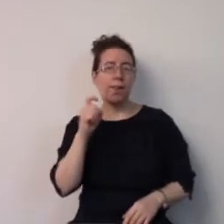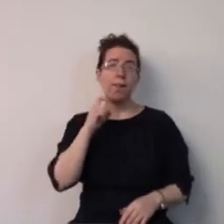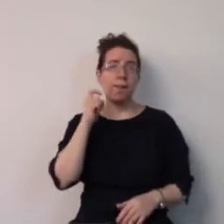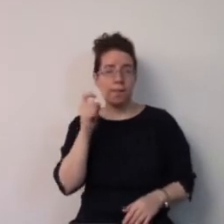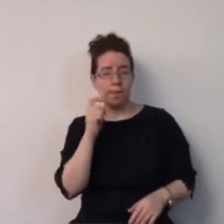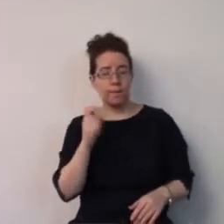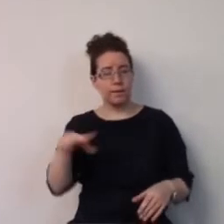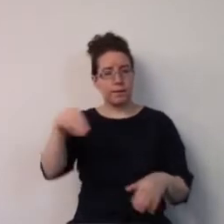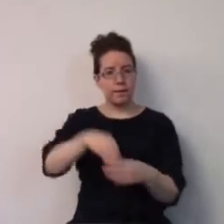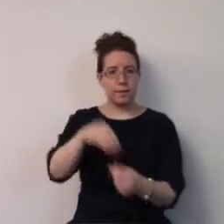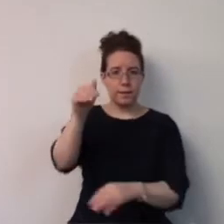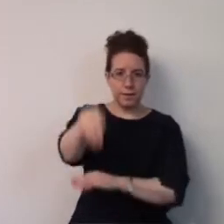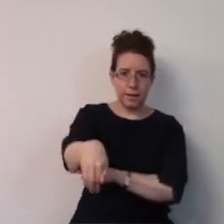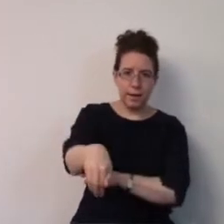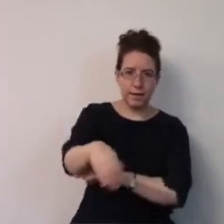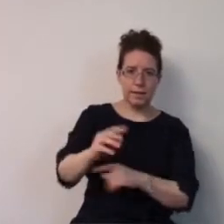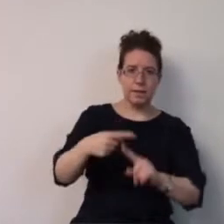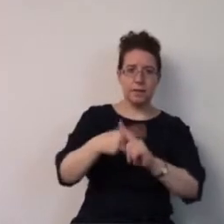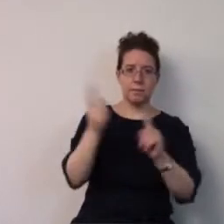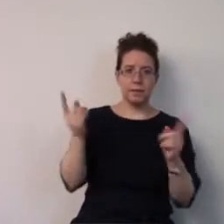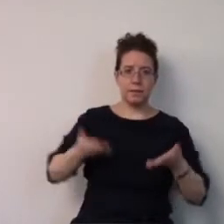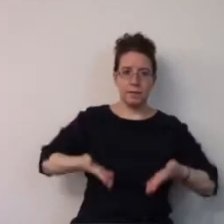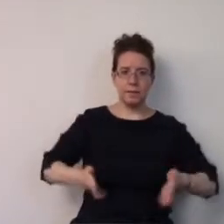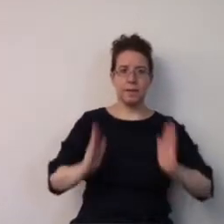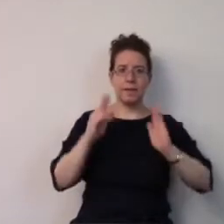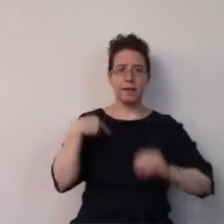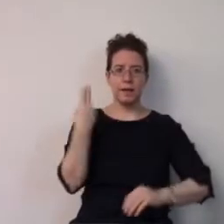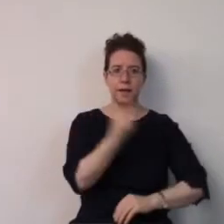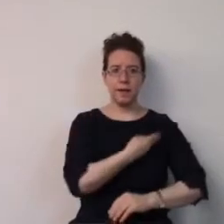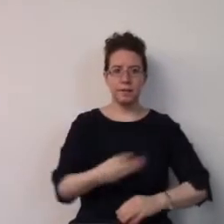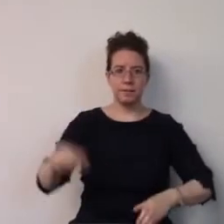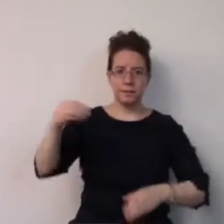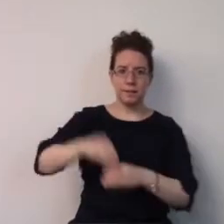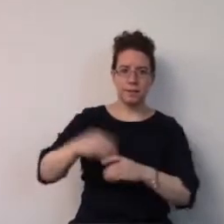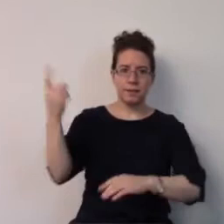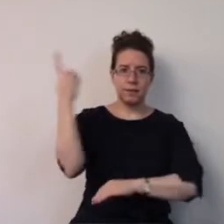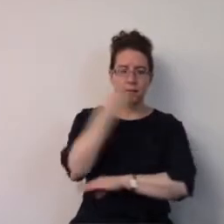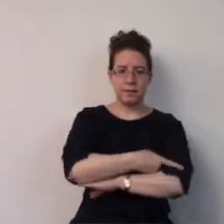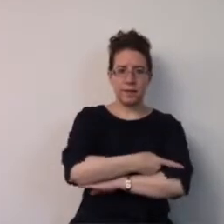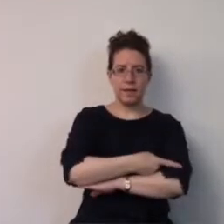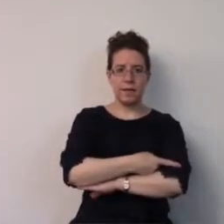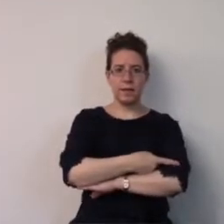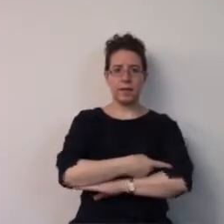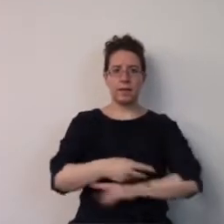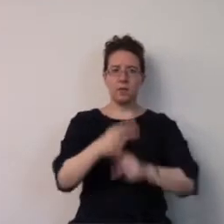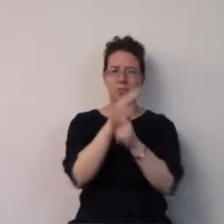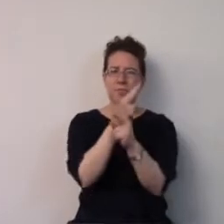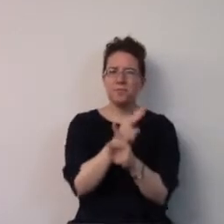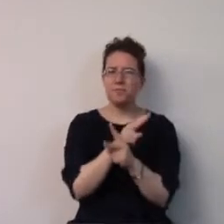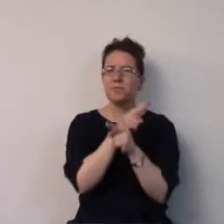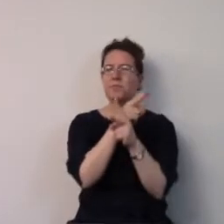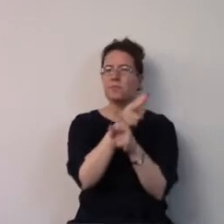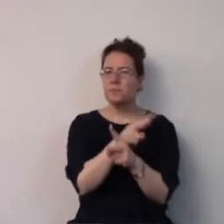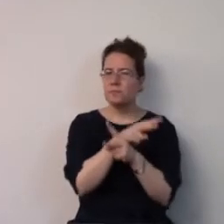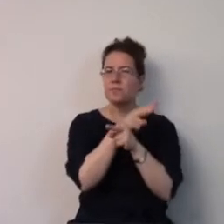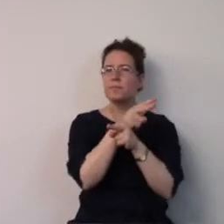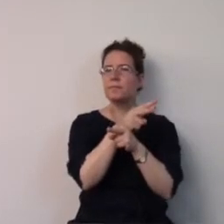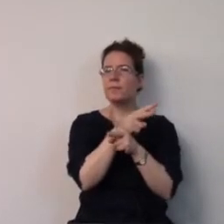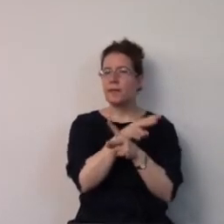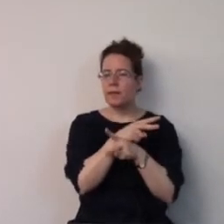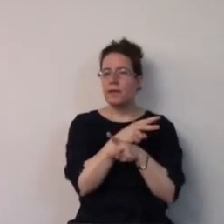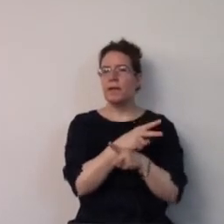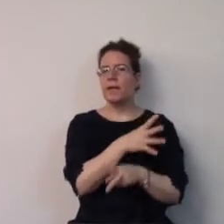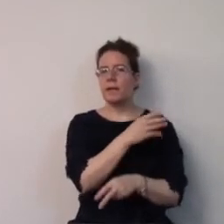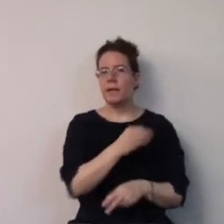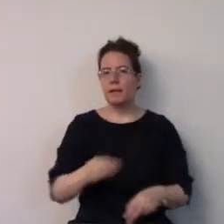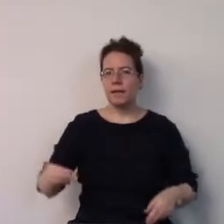sober, putting on the breastplate of faith and of love, for a helmet, the hope of salvation. For God hath not appointed us